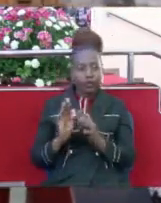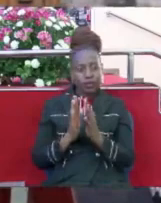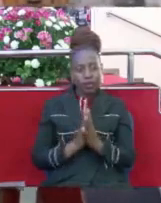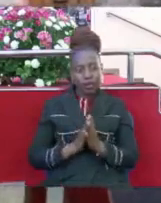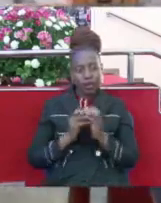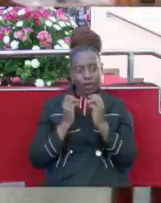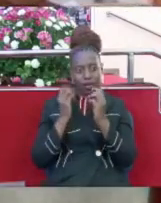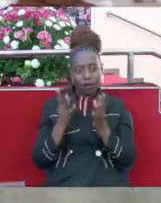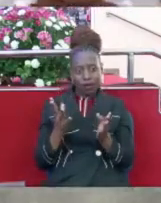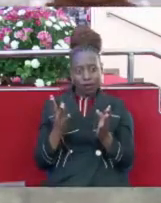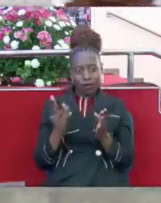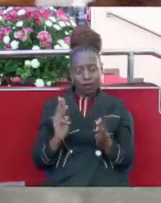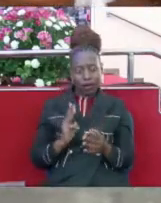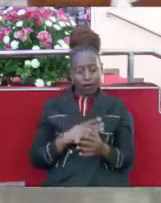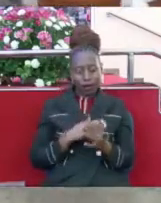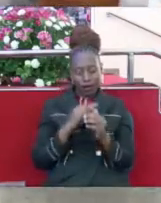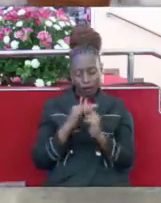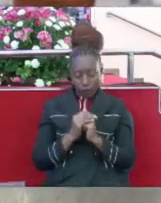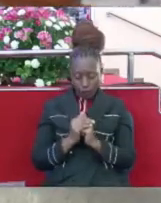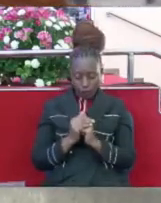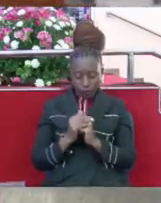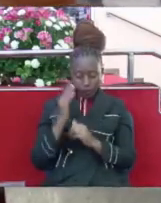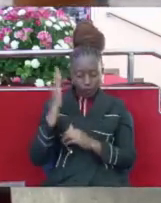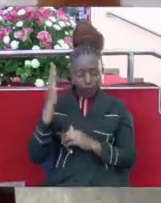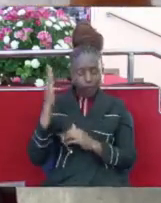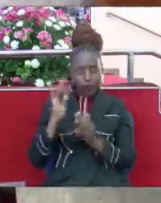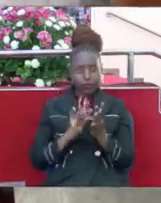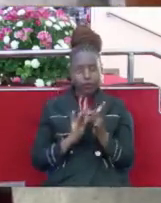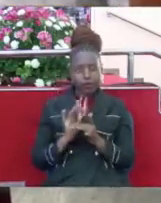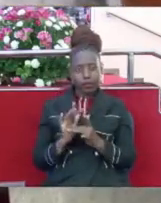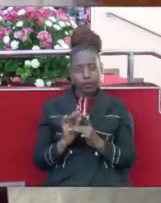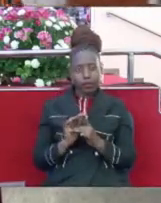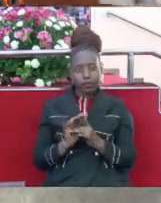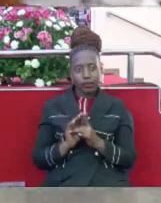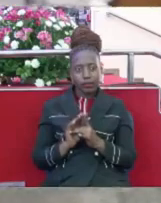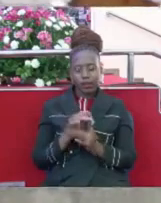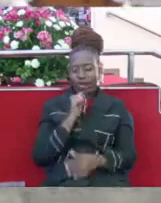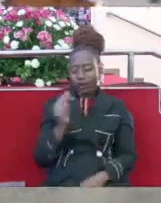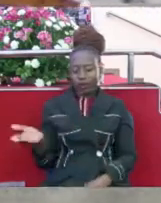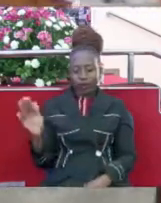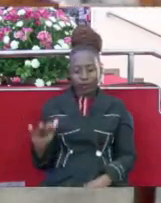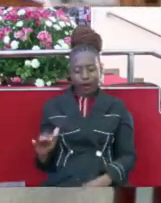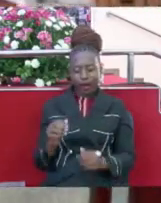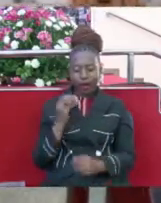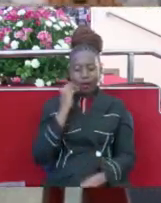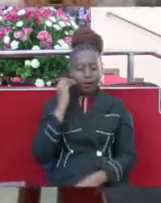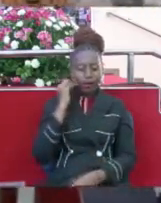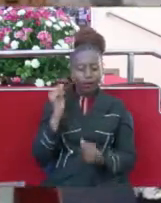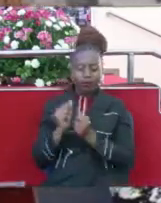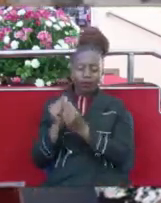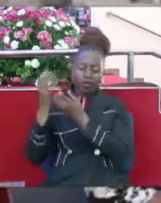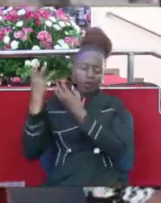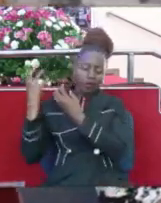Hallelujah. We worship you, Jesus. Do not go home with that burden. You can